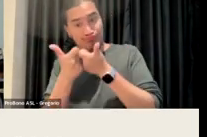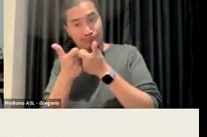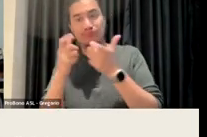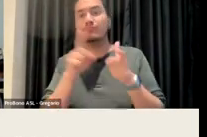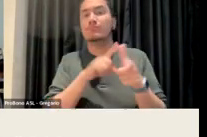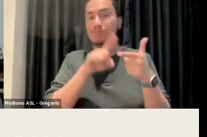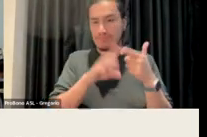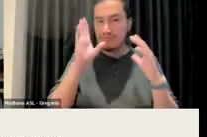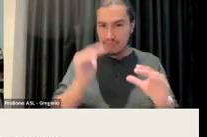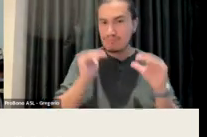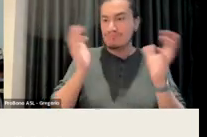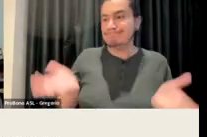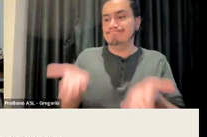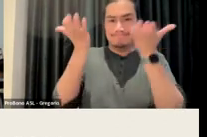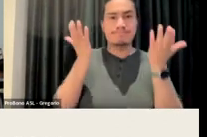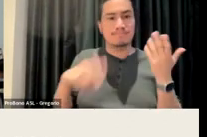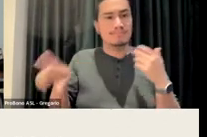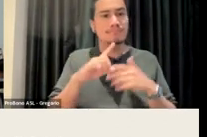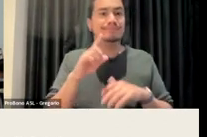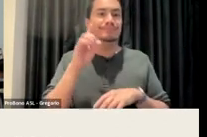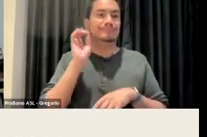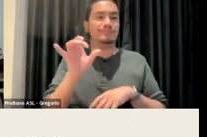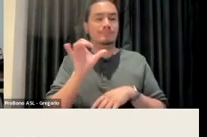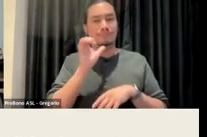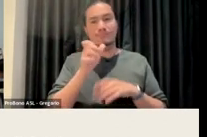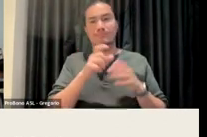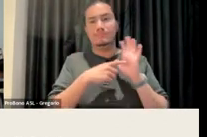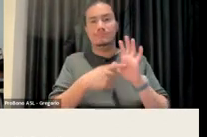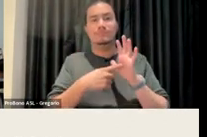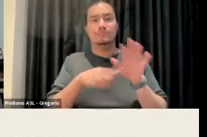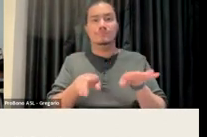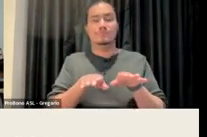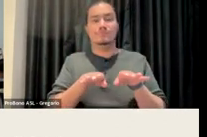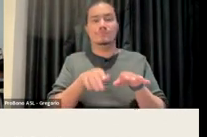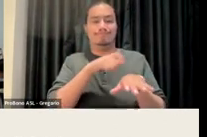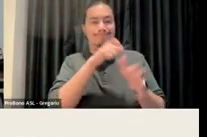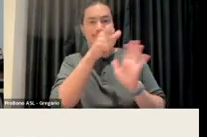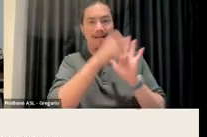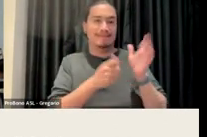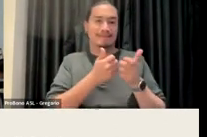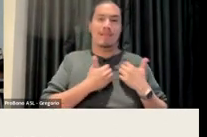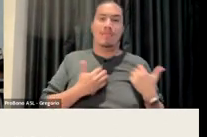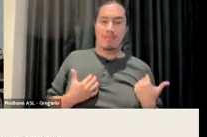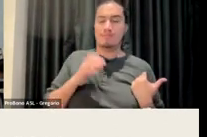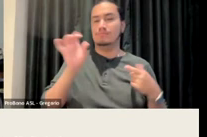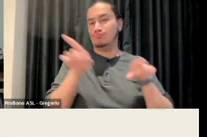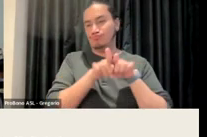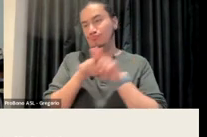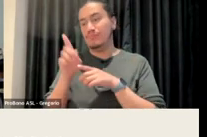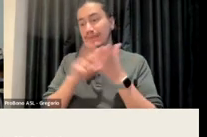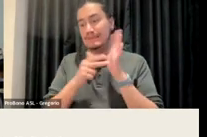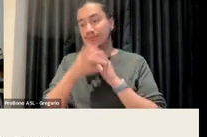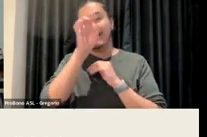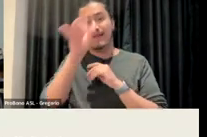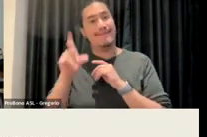also not about showing open cuts either. What I mean by this is the reality of the way that my shows are performing right now is the majority of